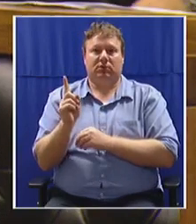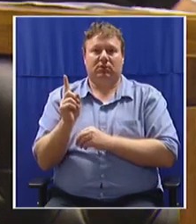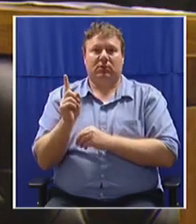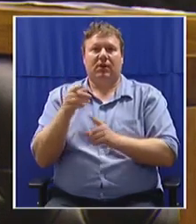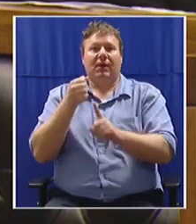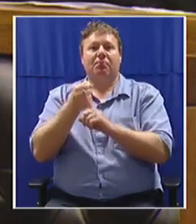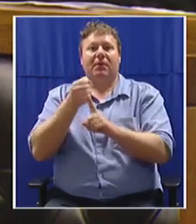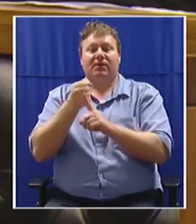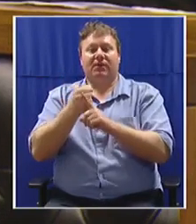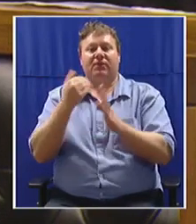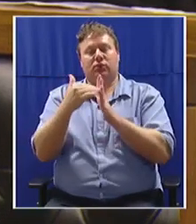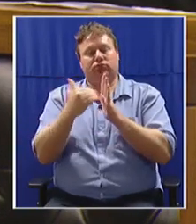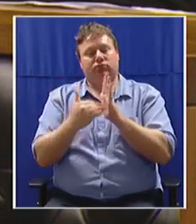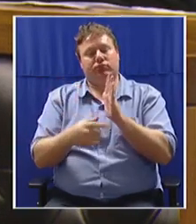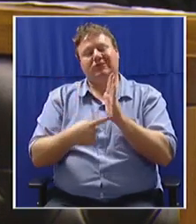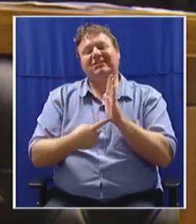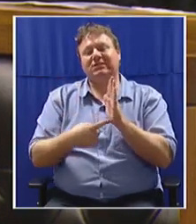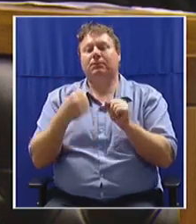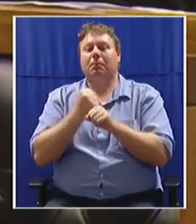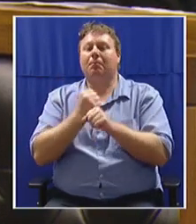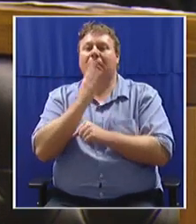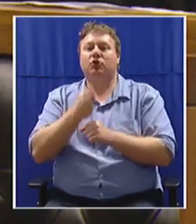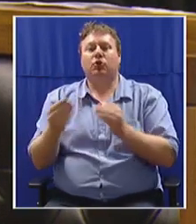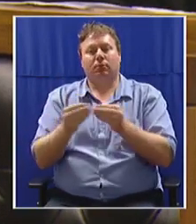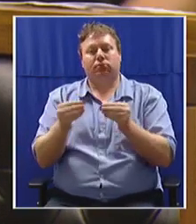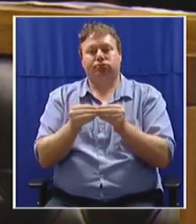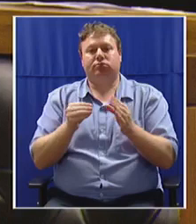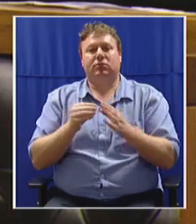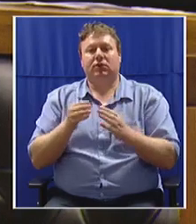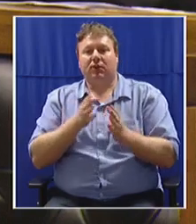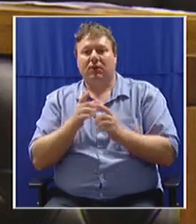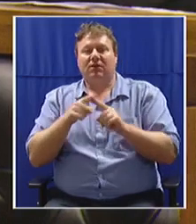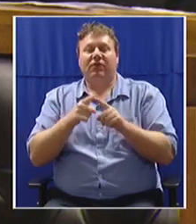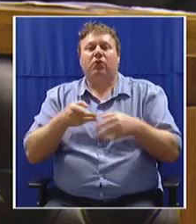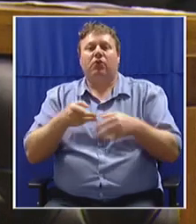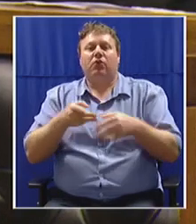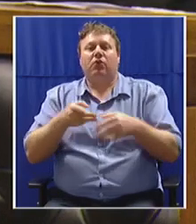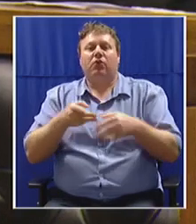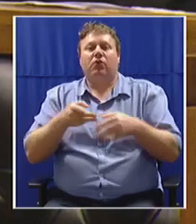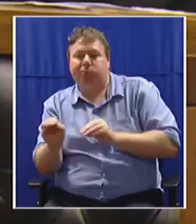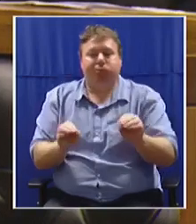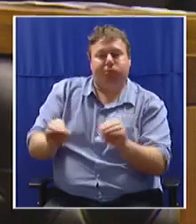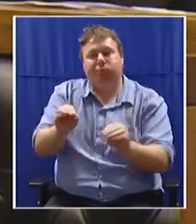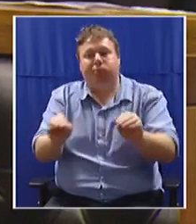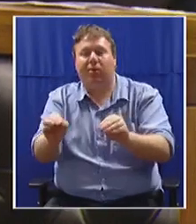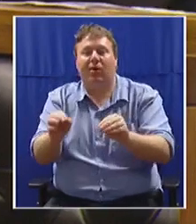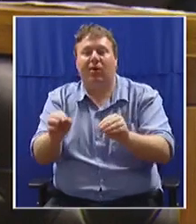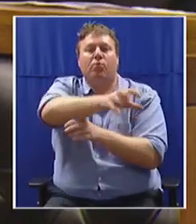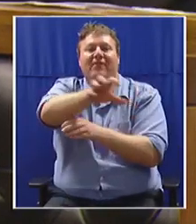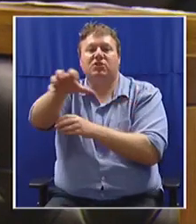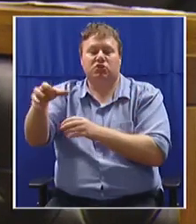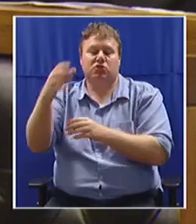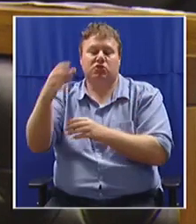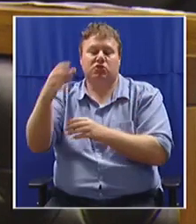initiatives that are being implemented in fragmented ways by some provincial governments and national